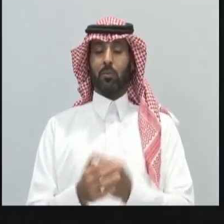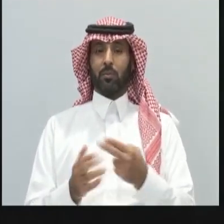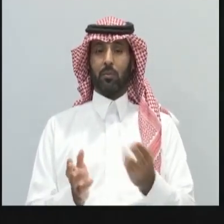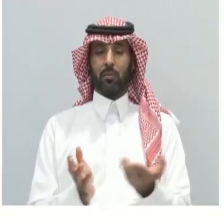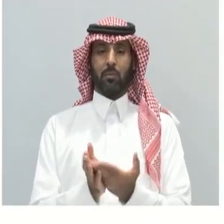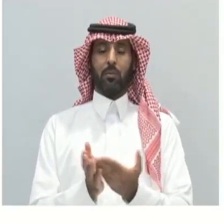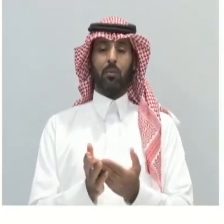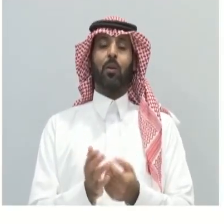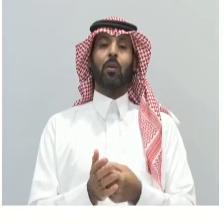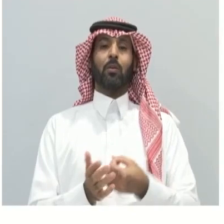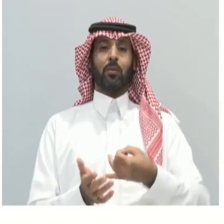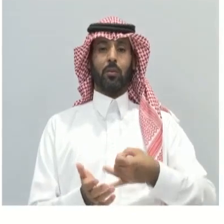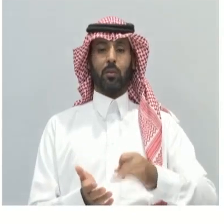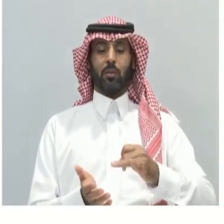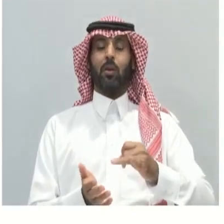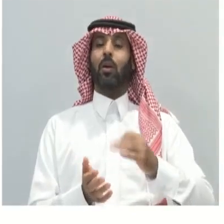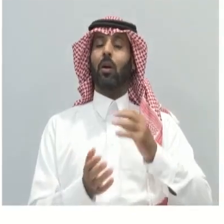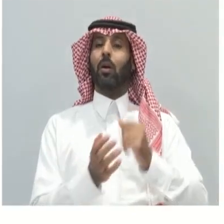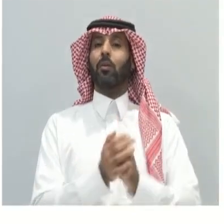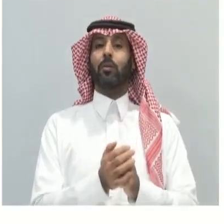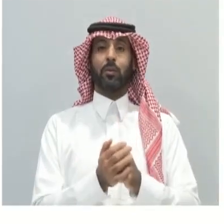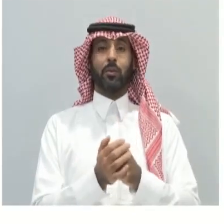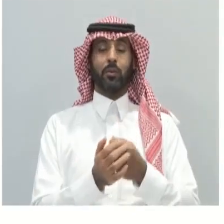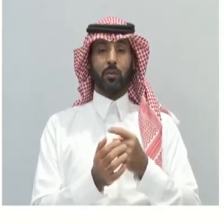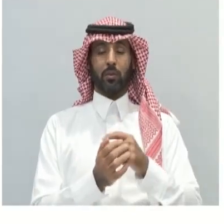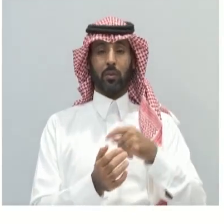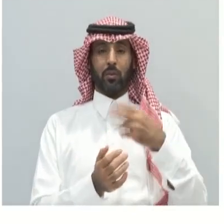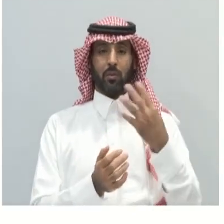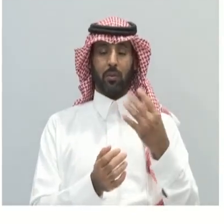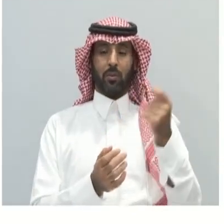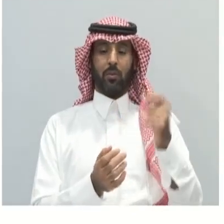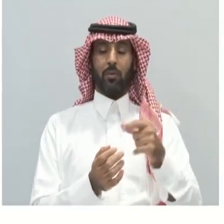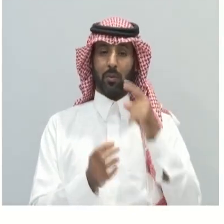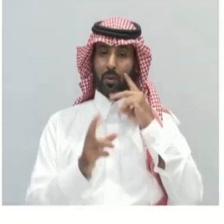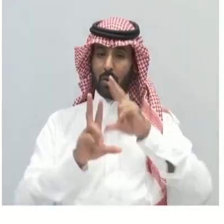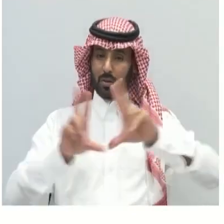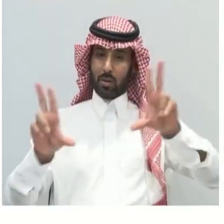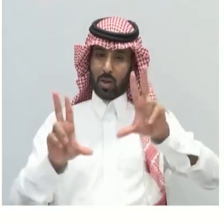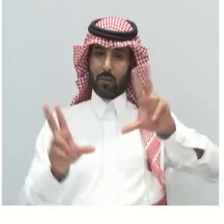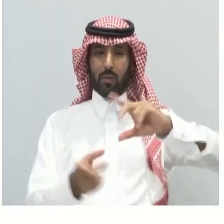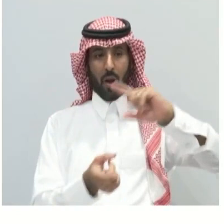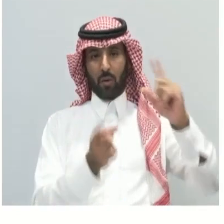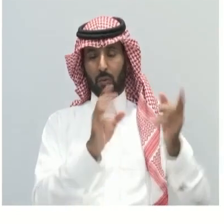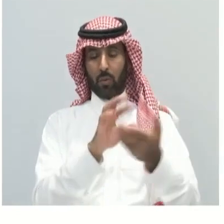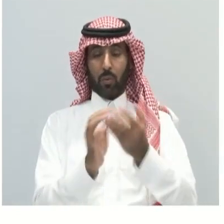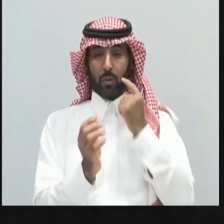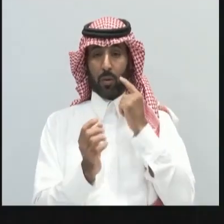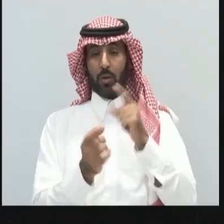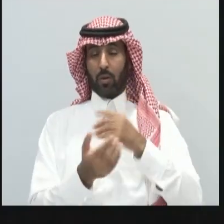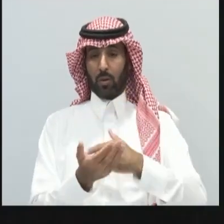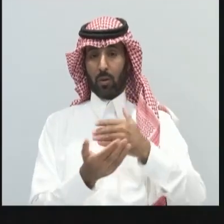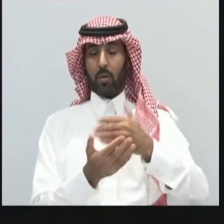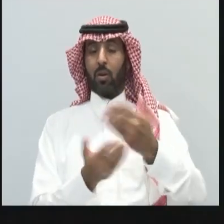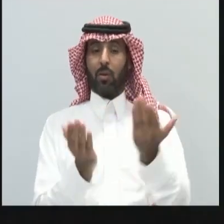today's lesson, which is the vocabulary building of the Unit 4 TV around the world, which is the lesson that will prepare